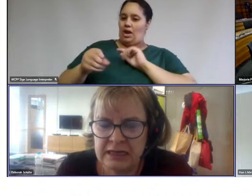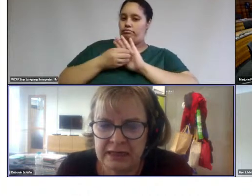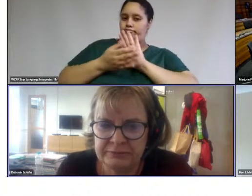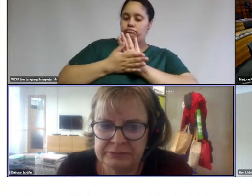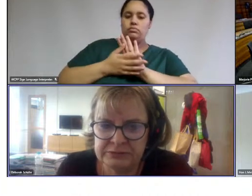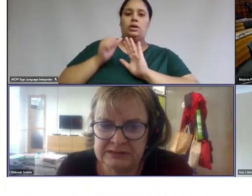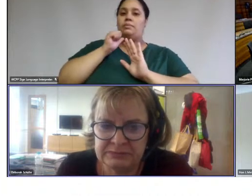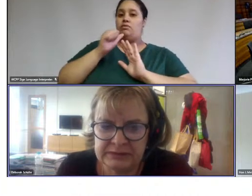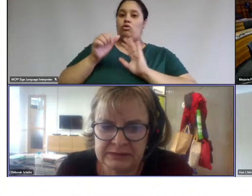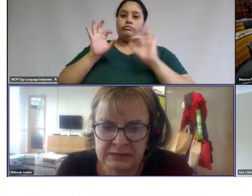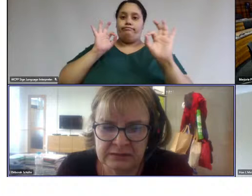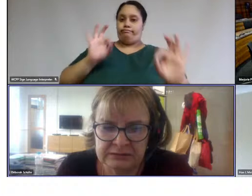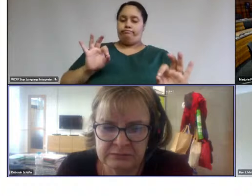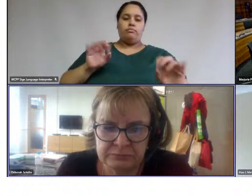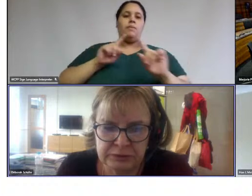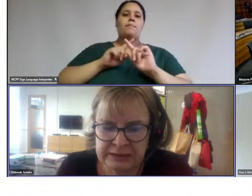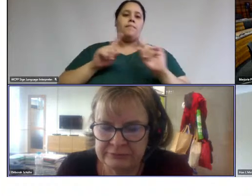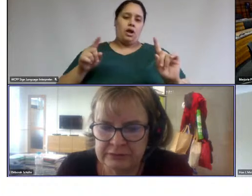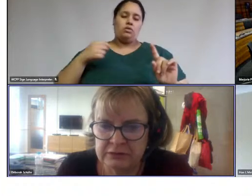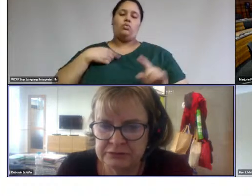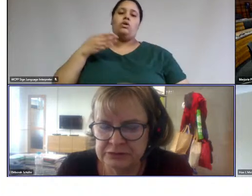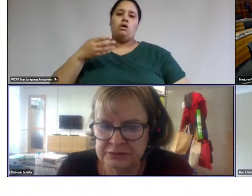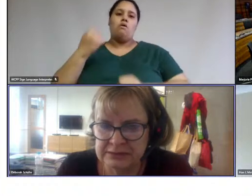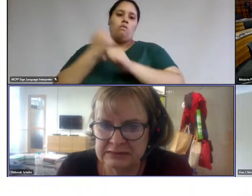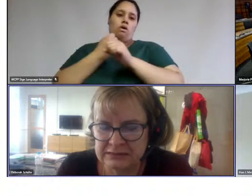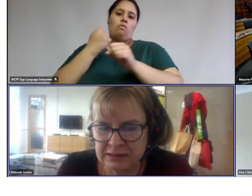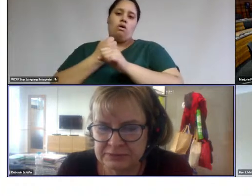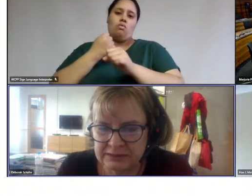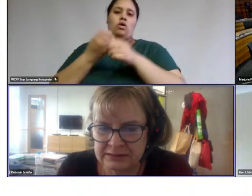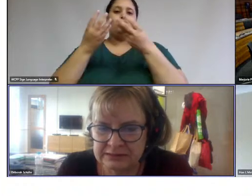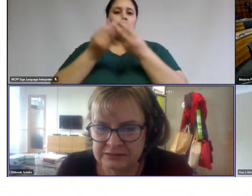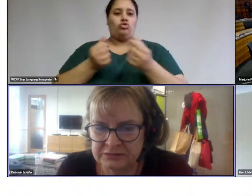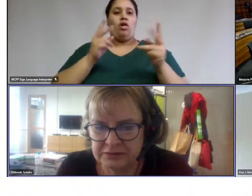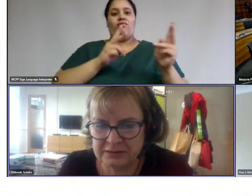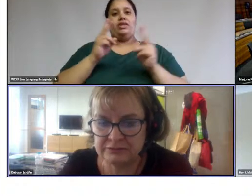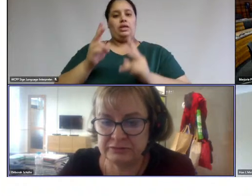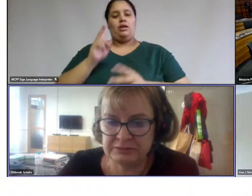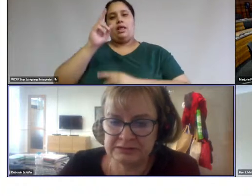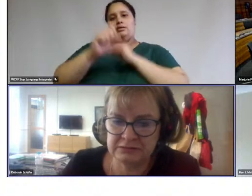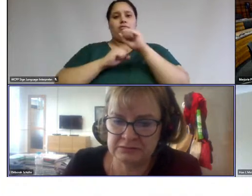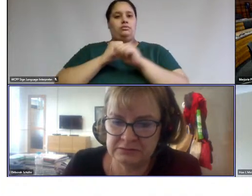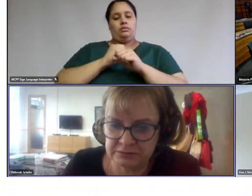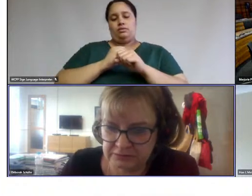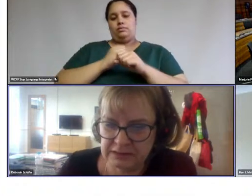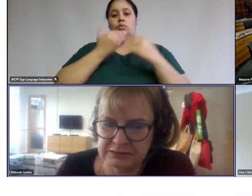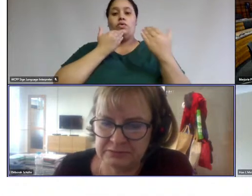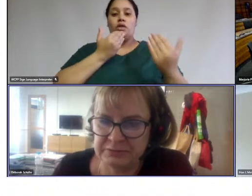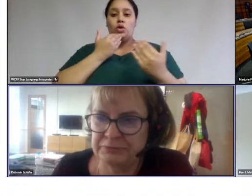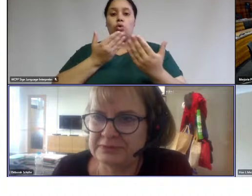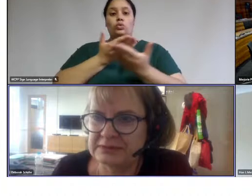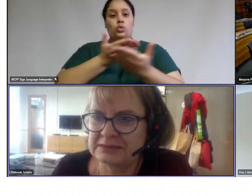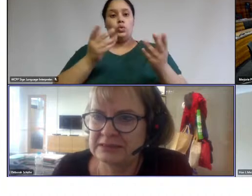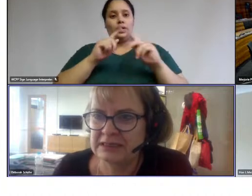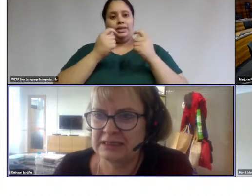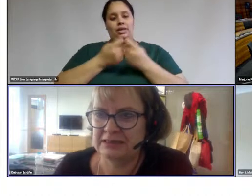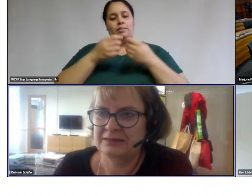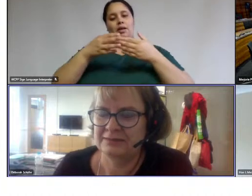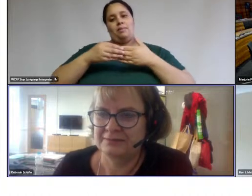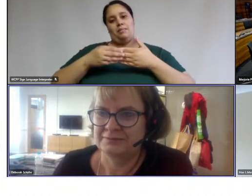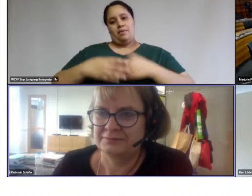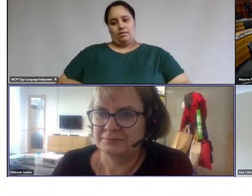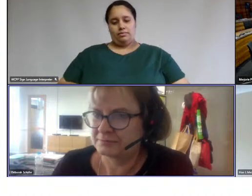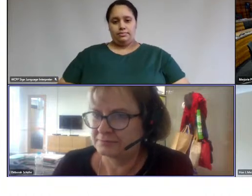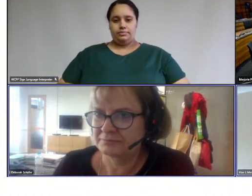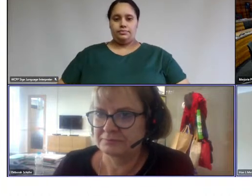all. And we will certainly be working very hard to ensure that that doesn't happen again next year. So thank you very much to you and to the members.